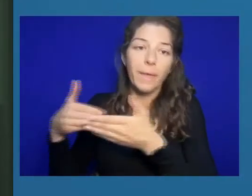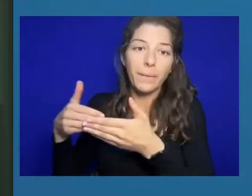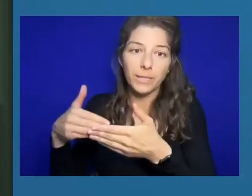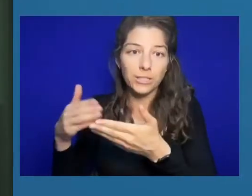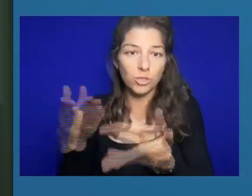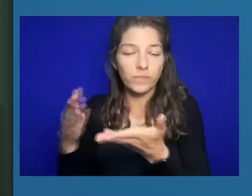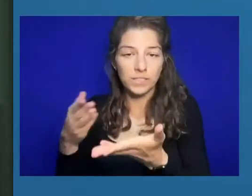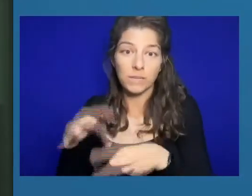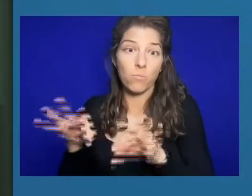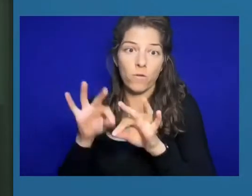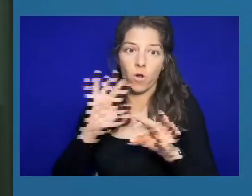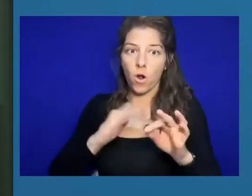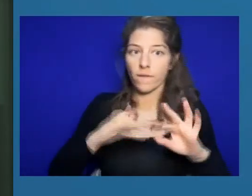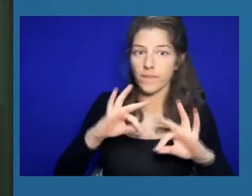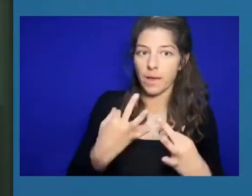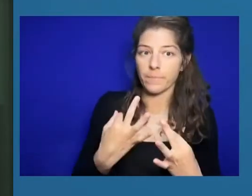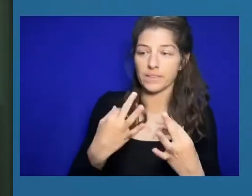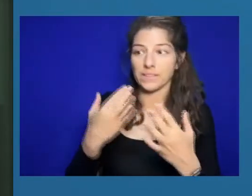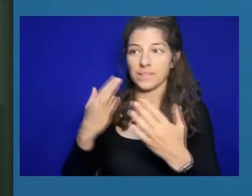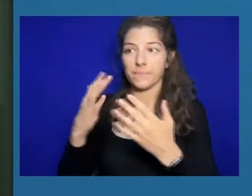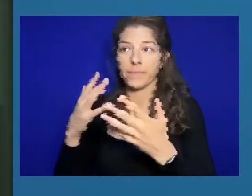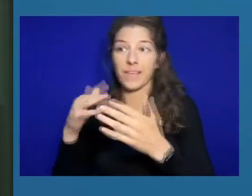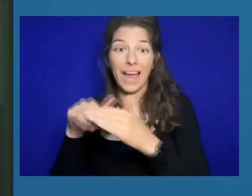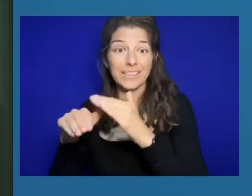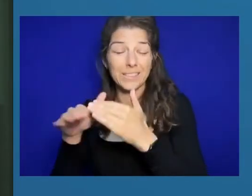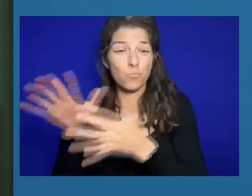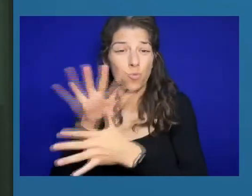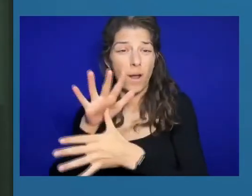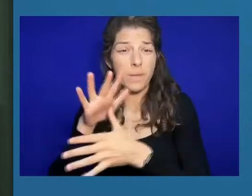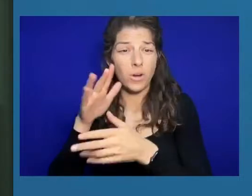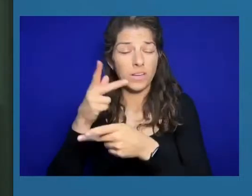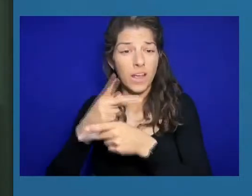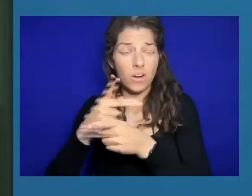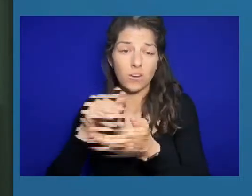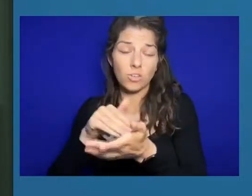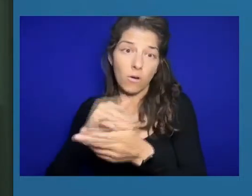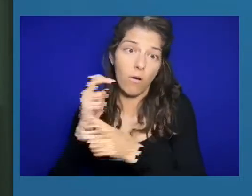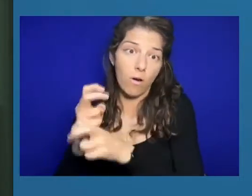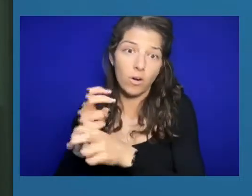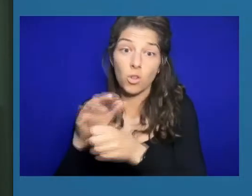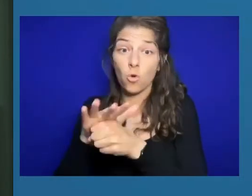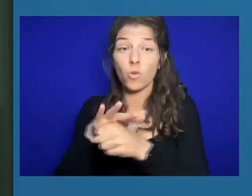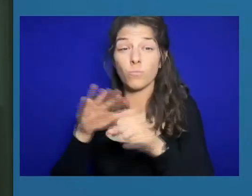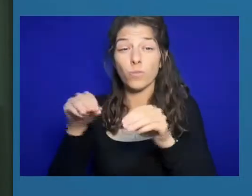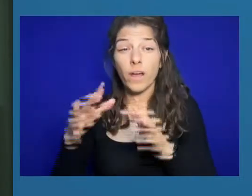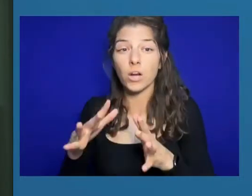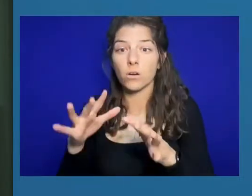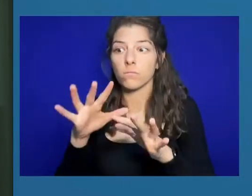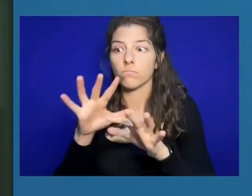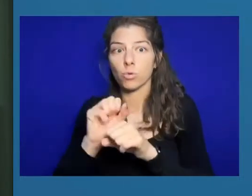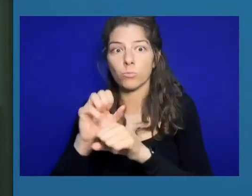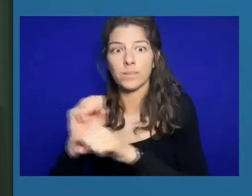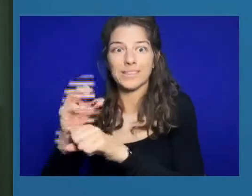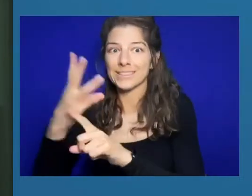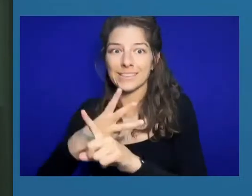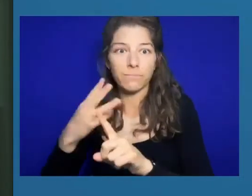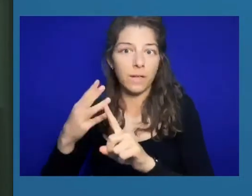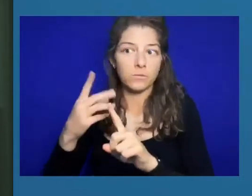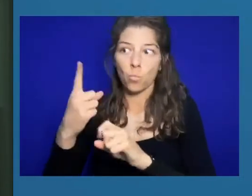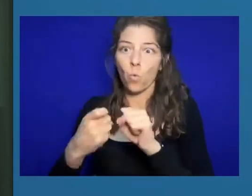Even accessing a primary care doctor is challenging. Our local provider is booking routine visits 6 months to a year